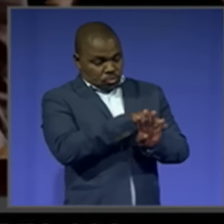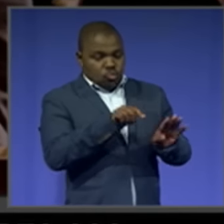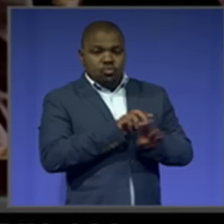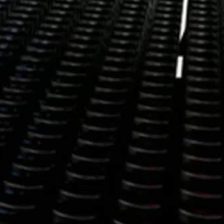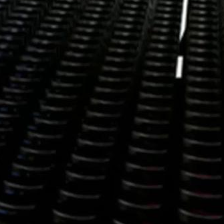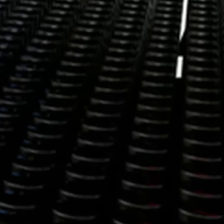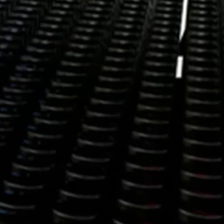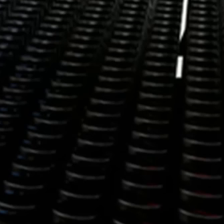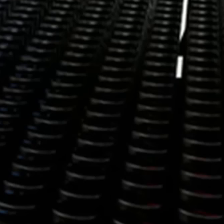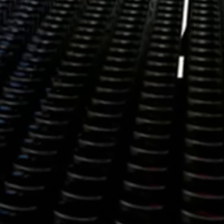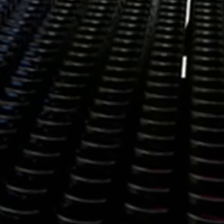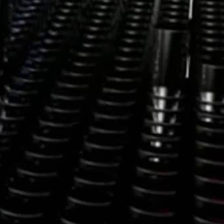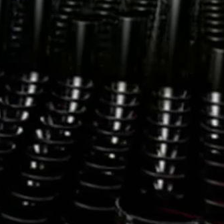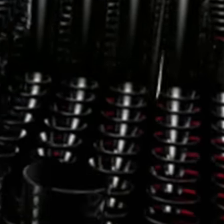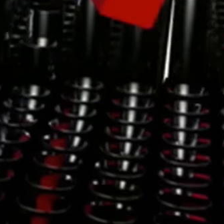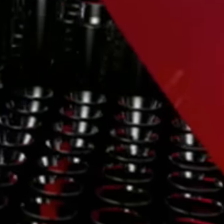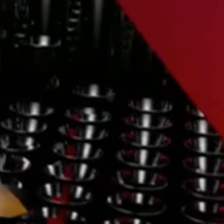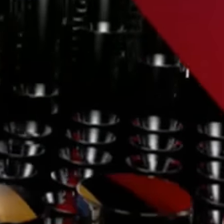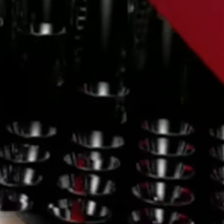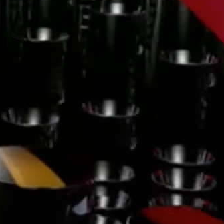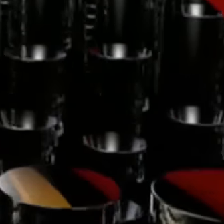bana.